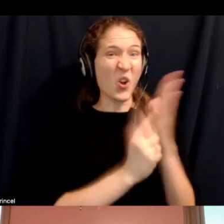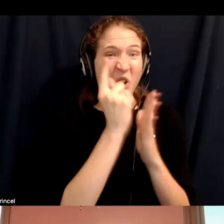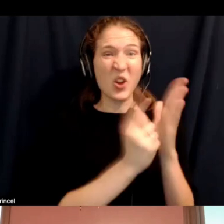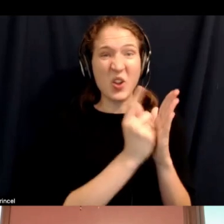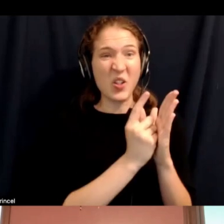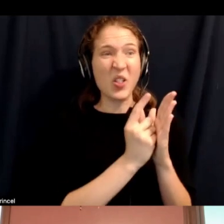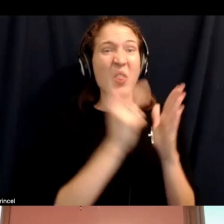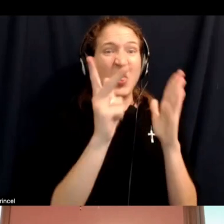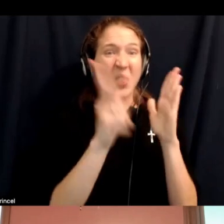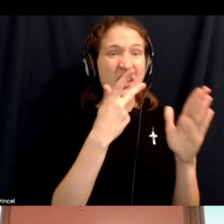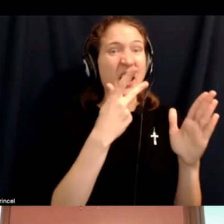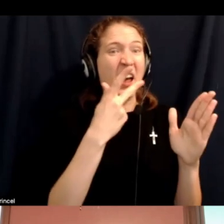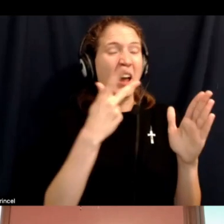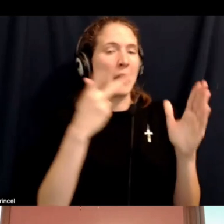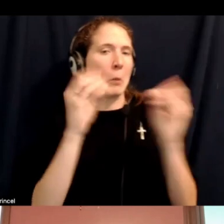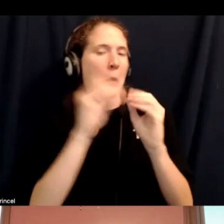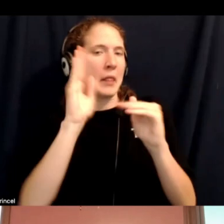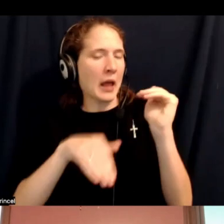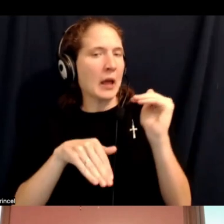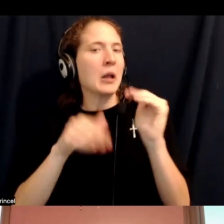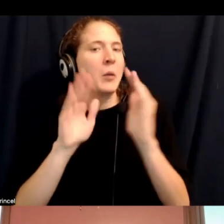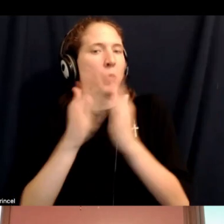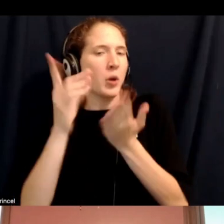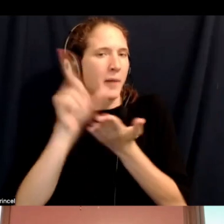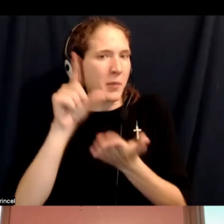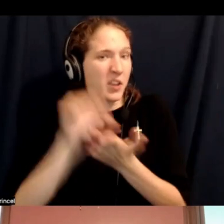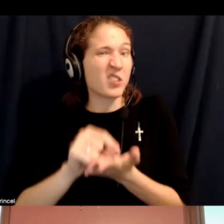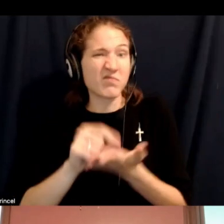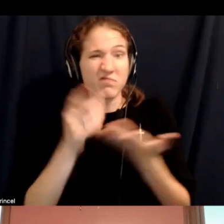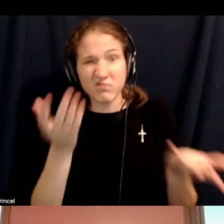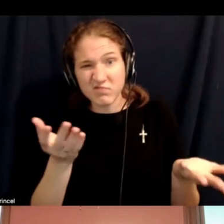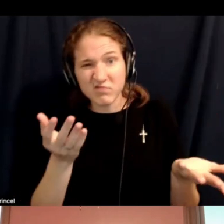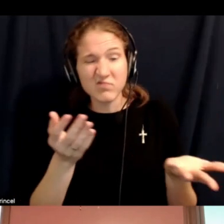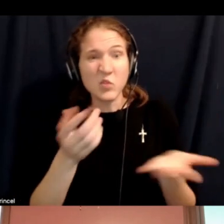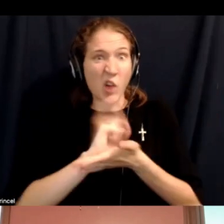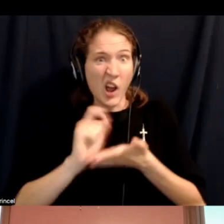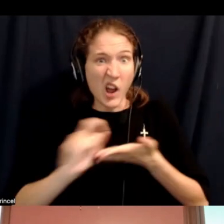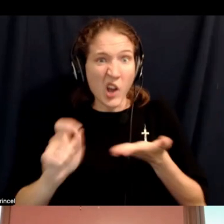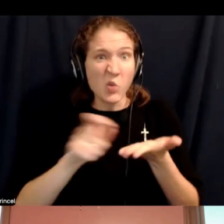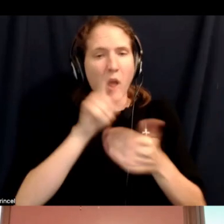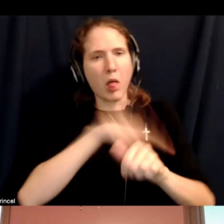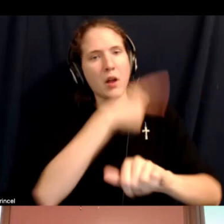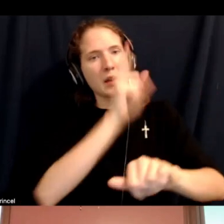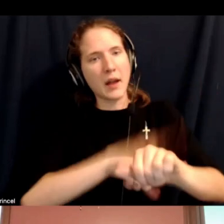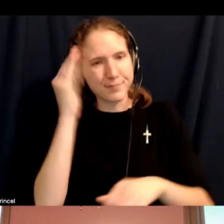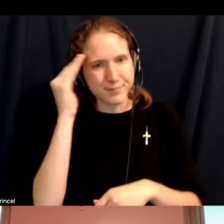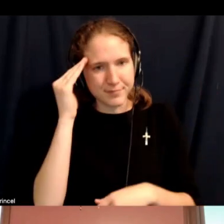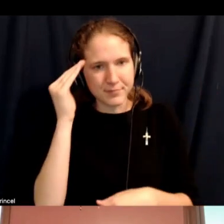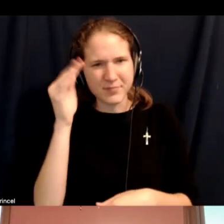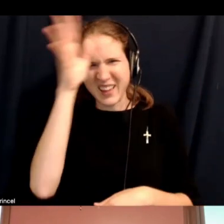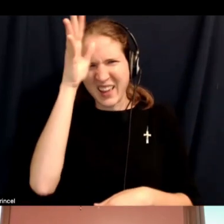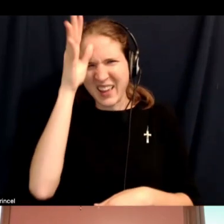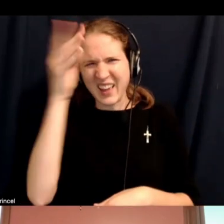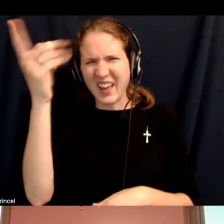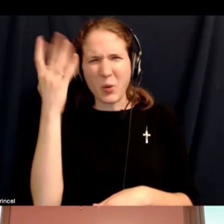3 times as high as I would make for a book publisher. And Yeah. it bought me a lot of time to be a writer. And, my father kept saying, why don't you just go